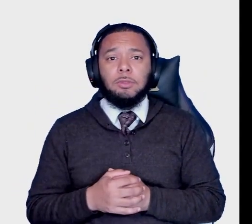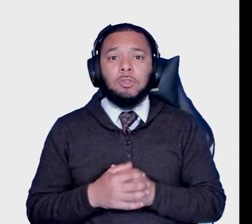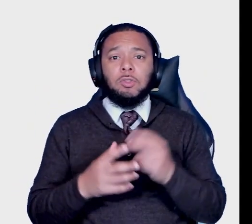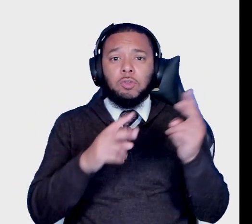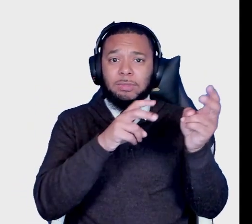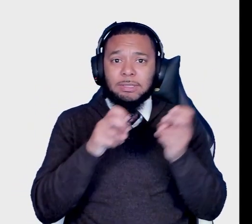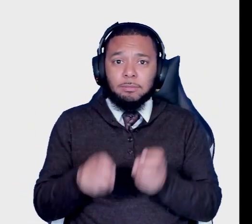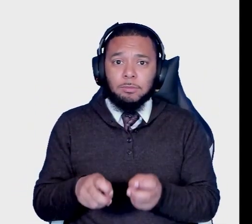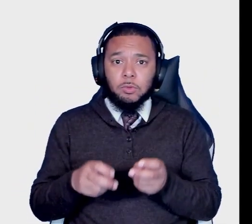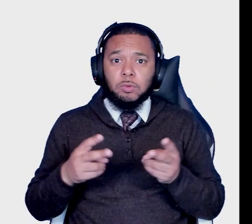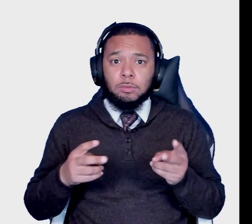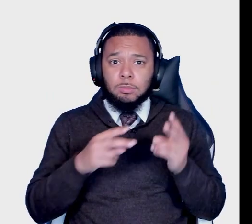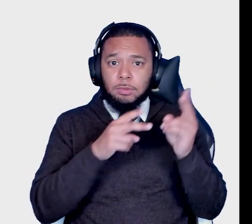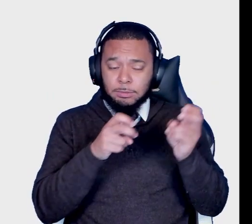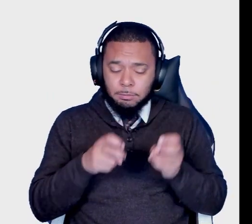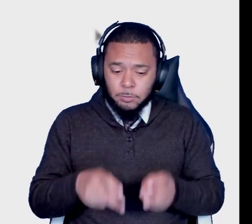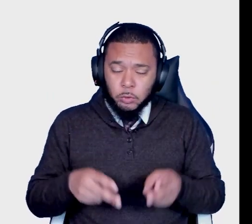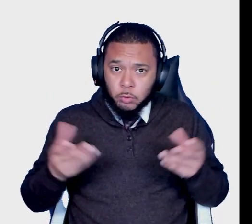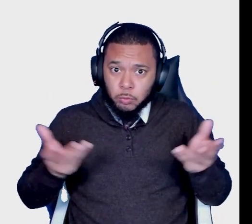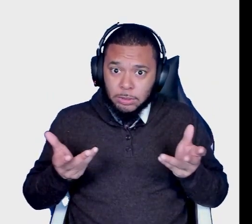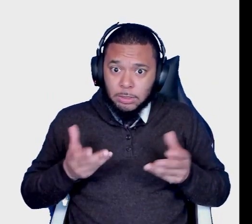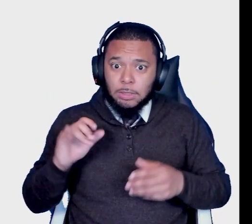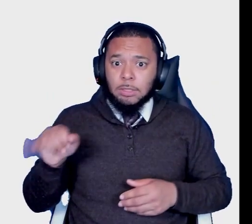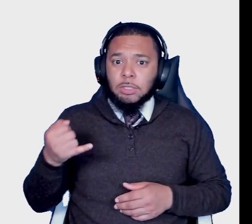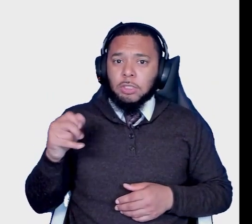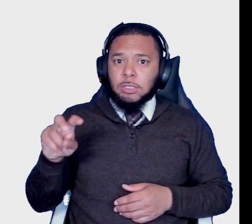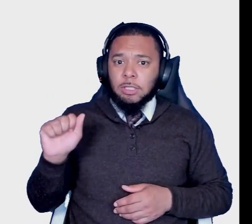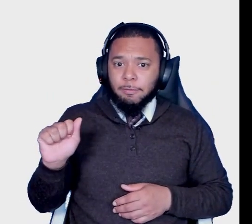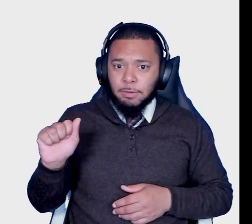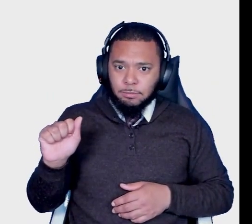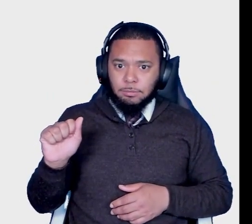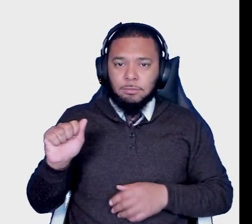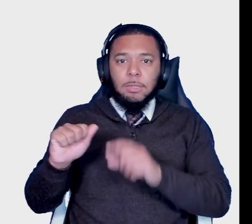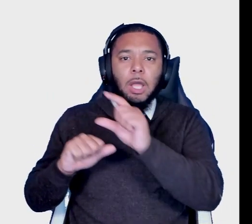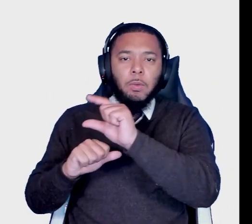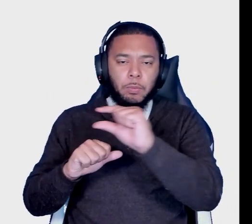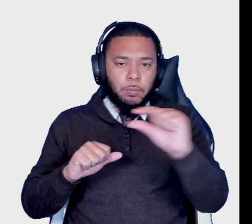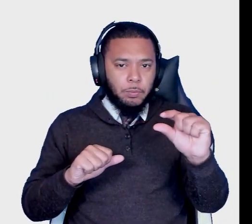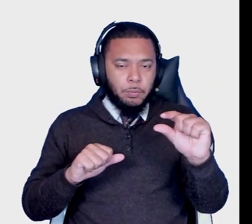a Java, all one word, all small letters,